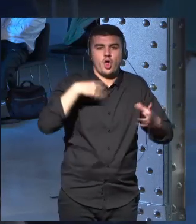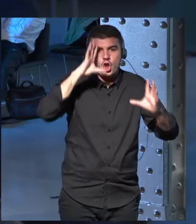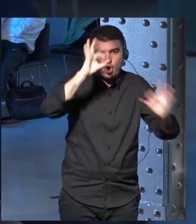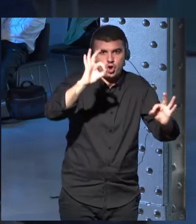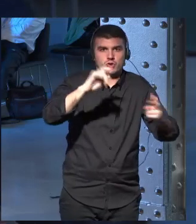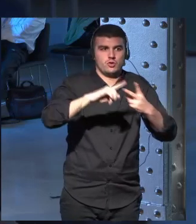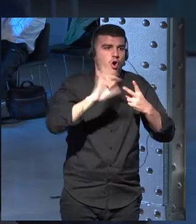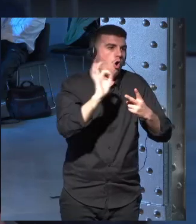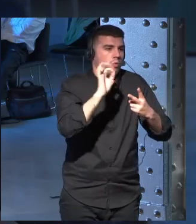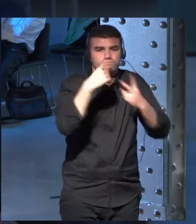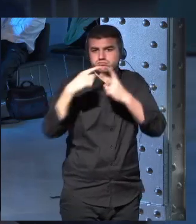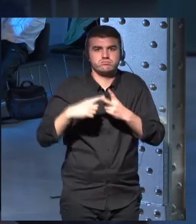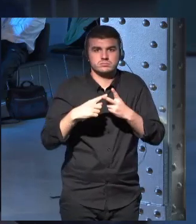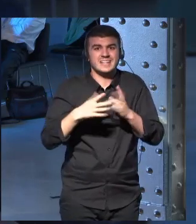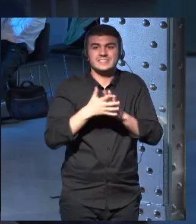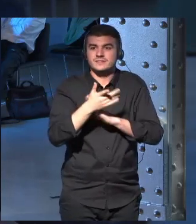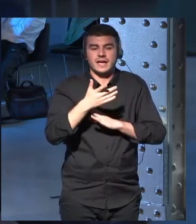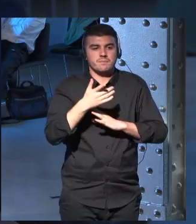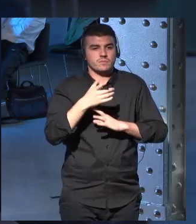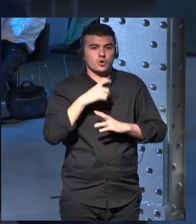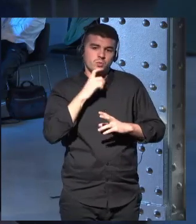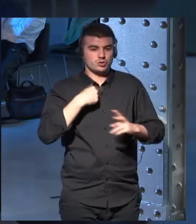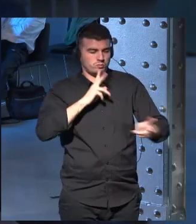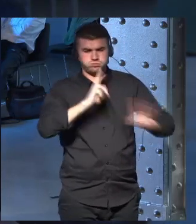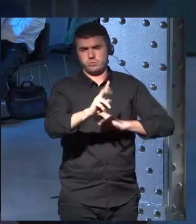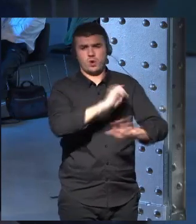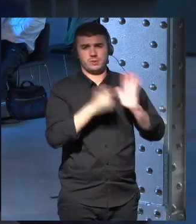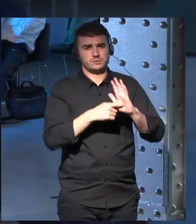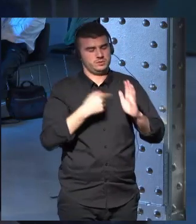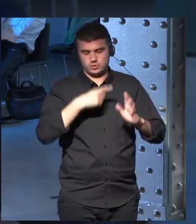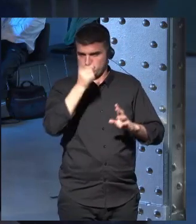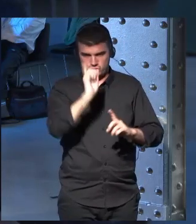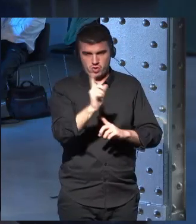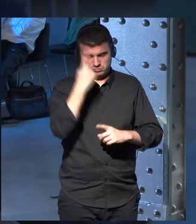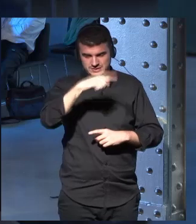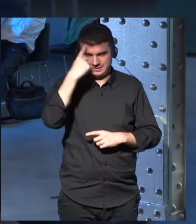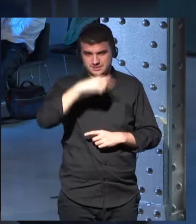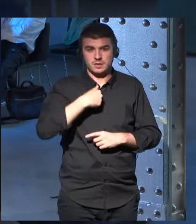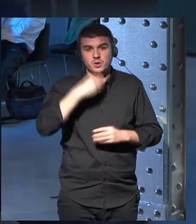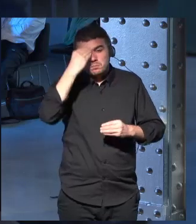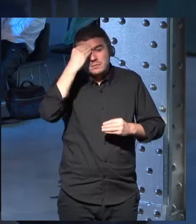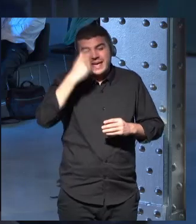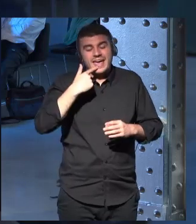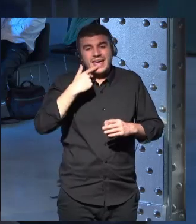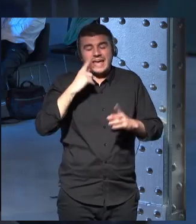it's not the complete answer to your question, but I hope that is part of an answer to your question. Yes.